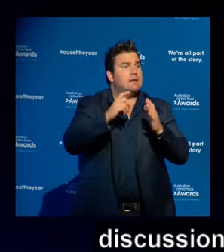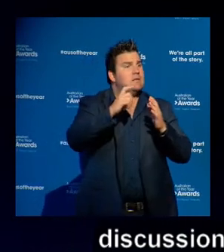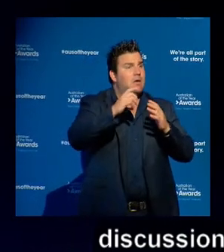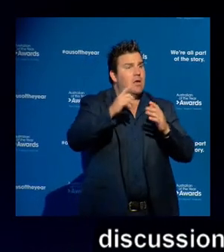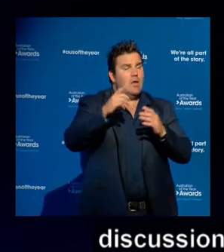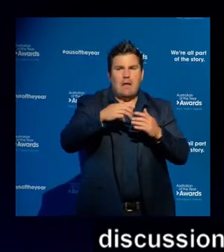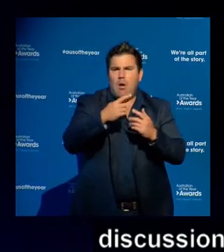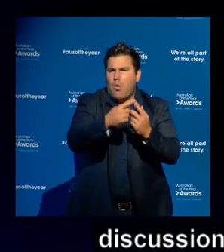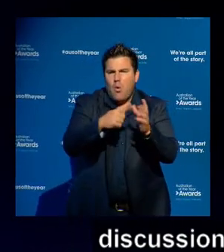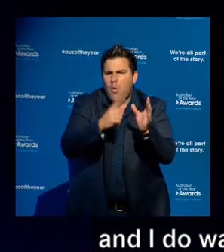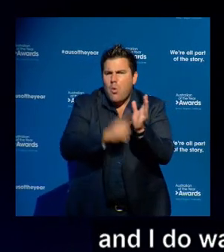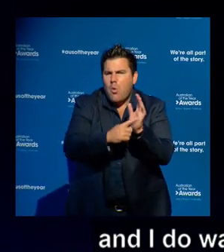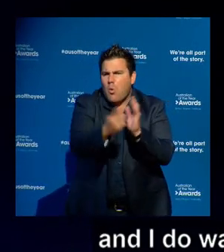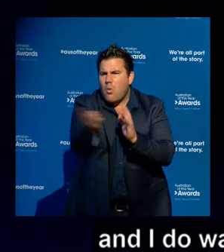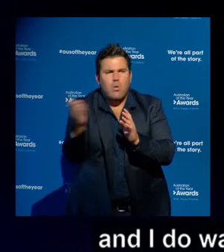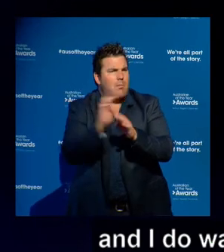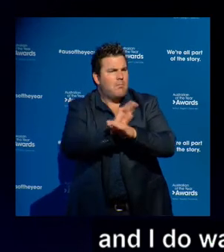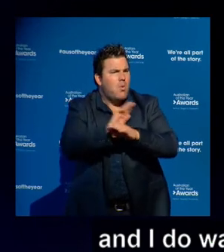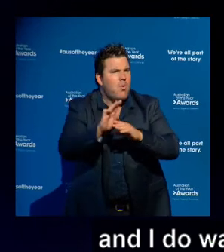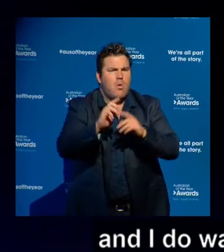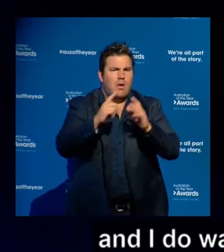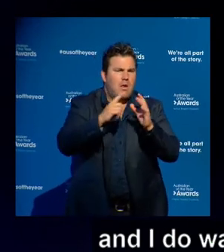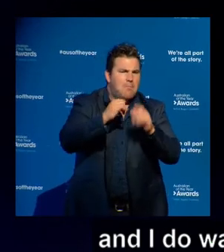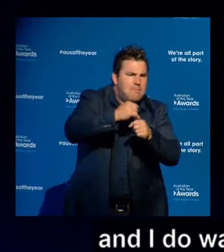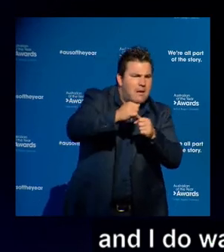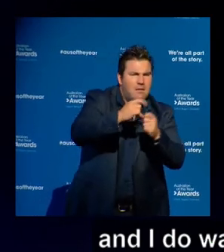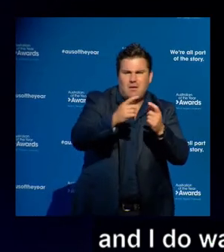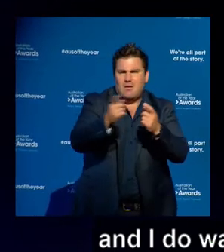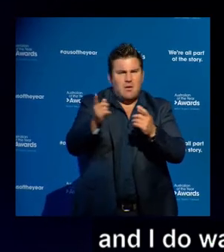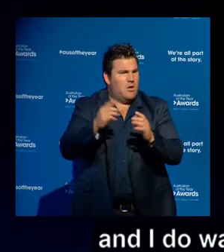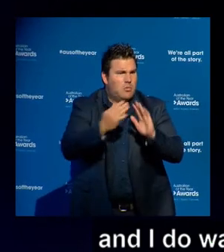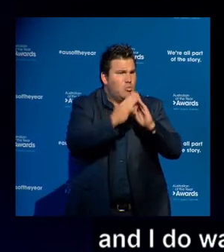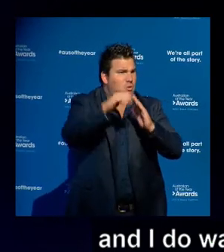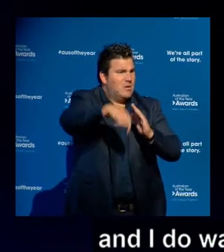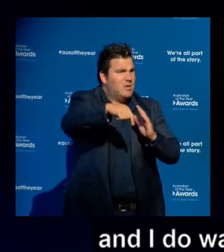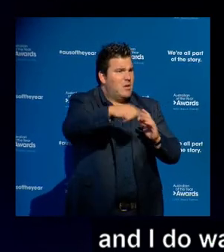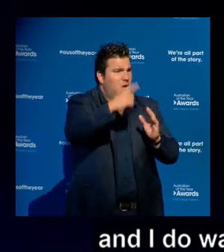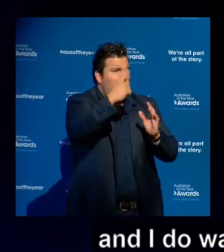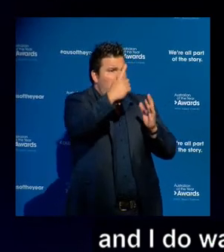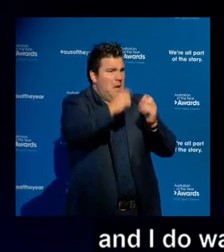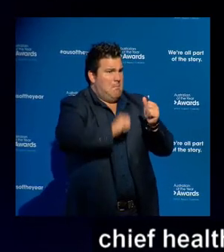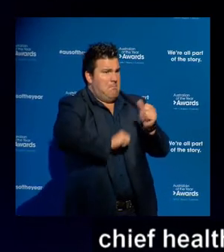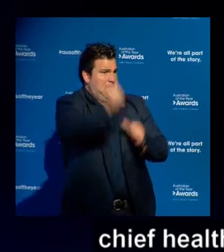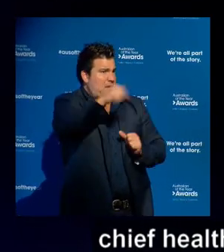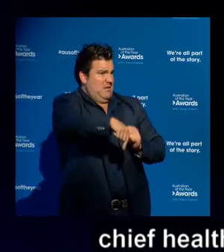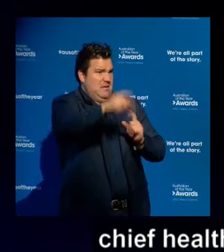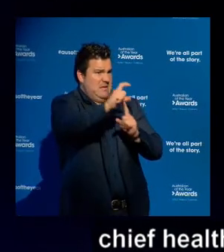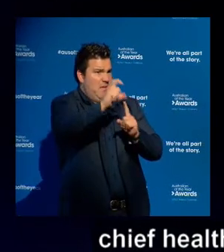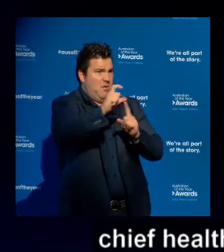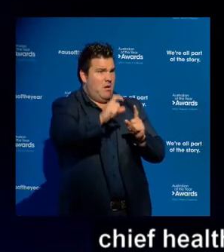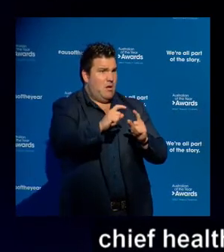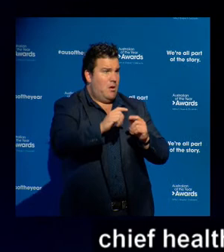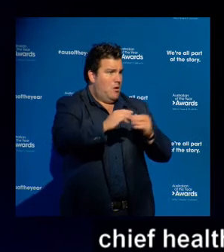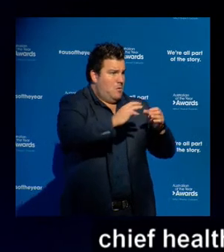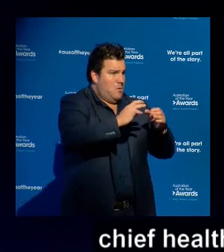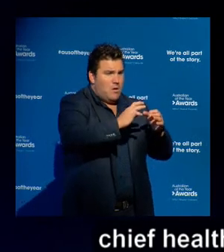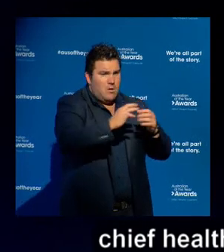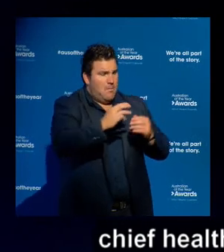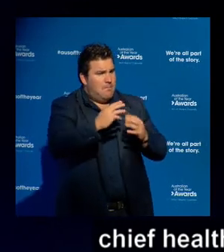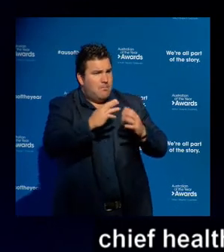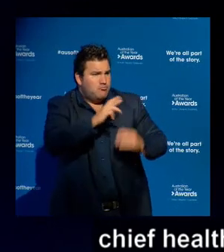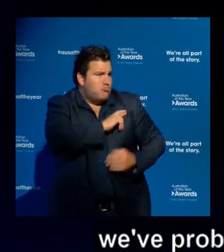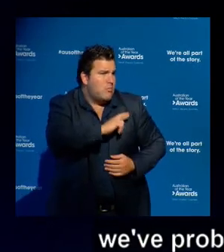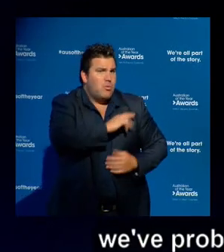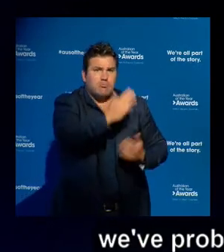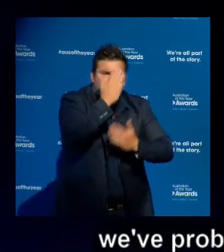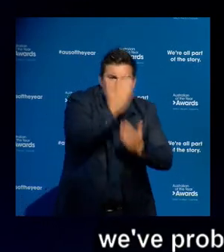and all of the ACT community who have... We've probably had one of the best responses in the whole nation. We've been responsible, we've